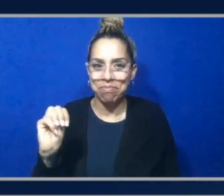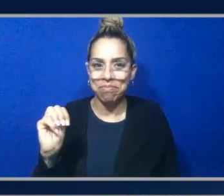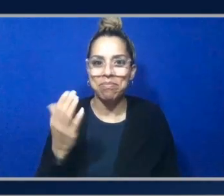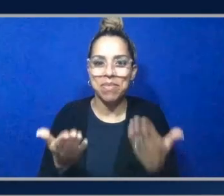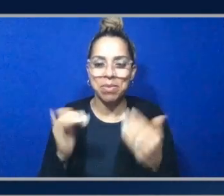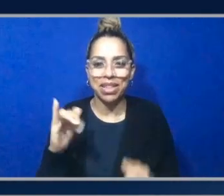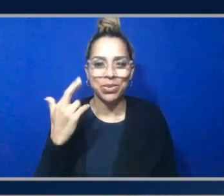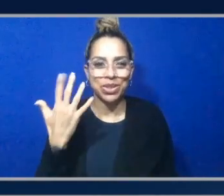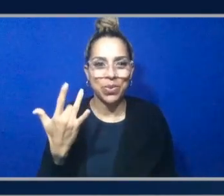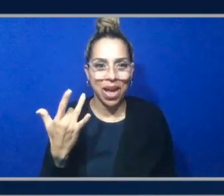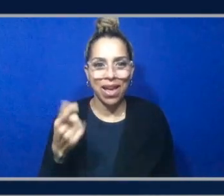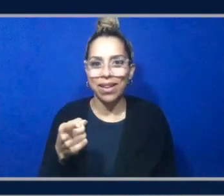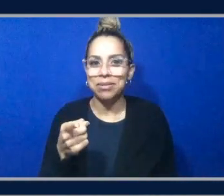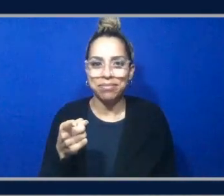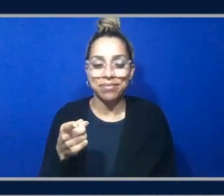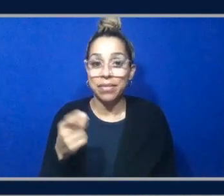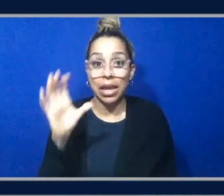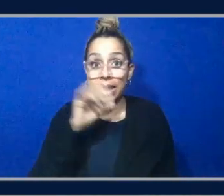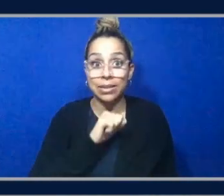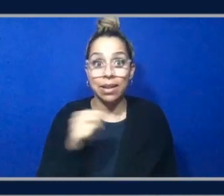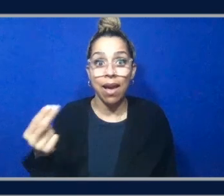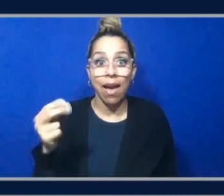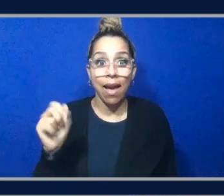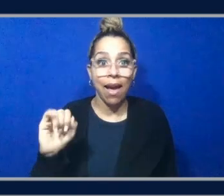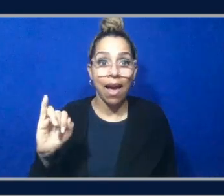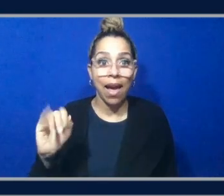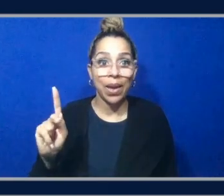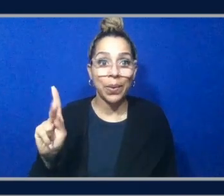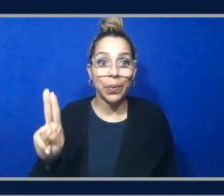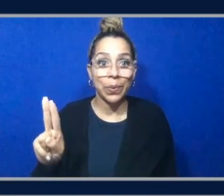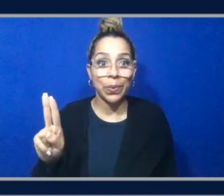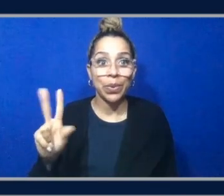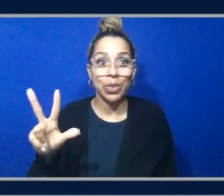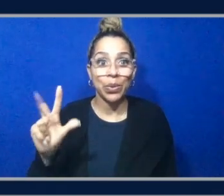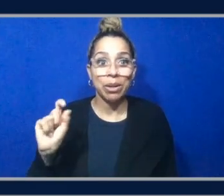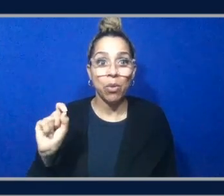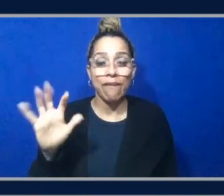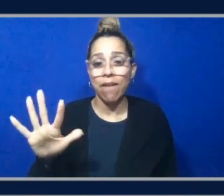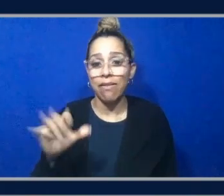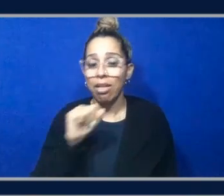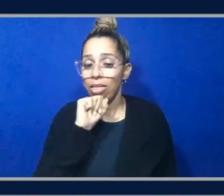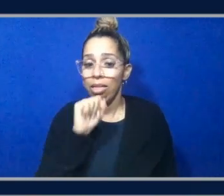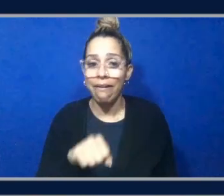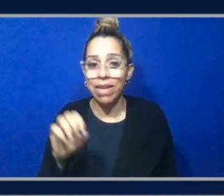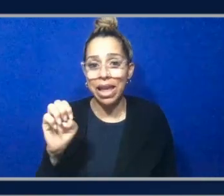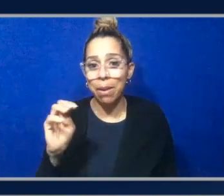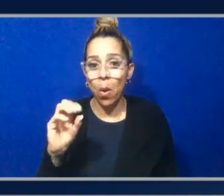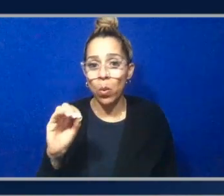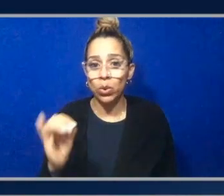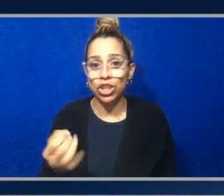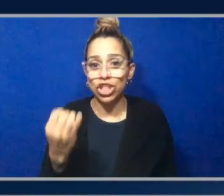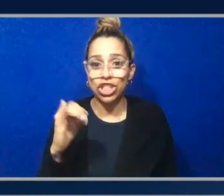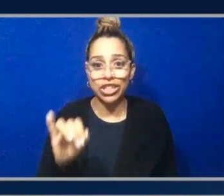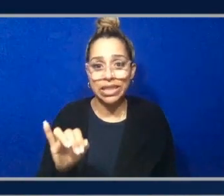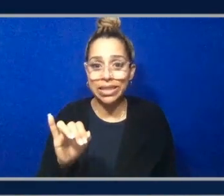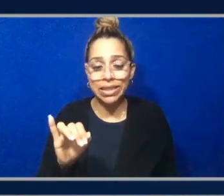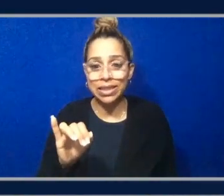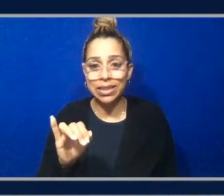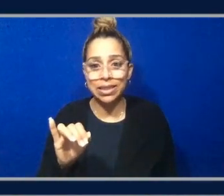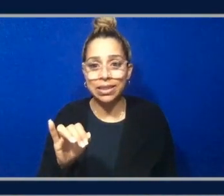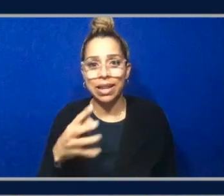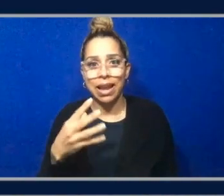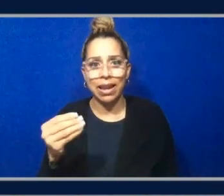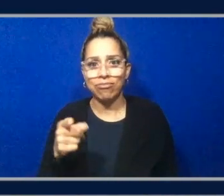to. Apparently, Haiku 3.5 Loves emojis. loves emojis and is trying to send emojis right now. Wonderful. In the chat. So